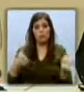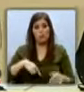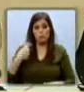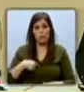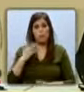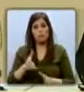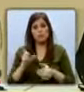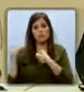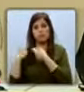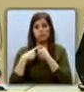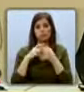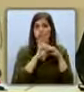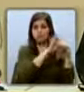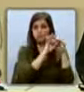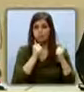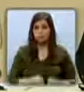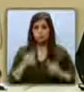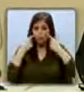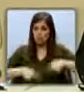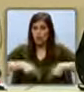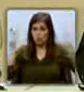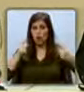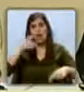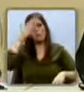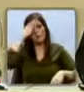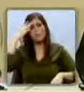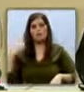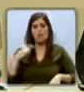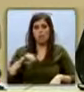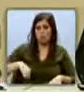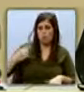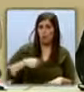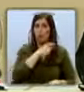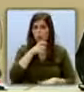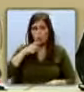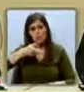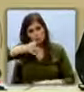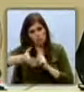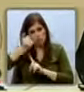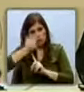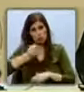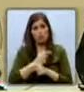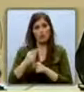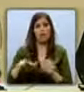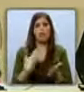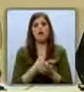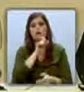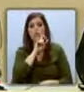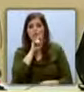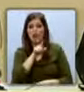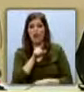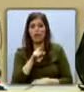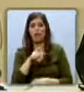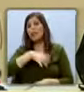credible partner, and you need to demonstrate that you can comply with your commitments, because that allows you to then go to